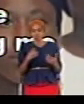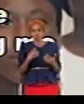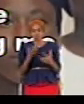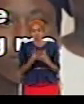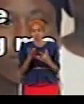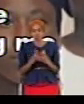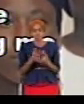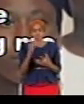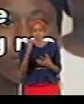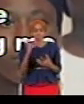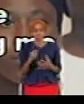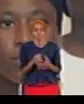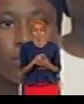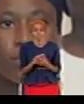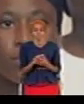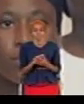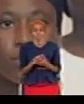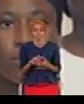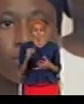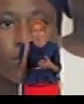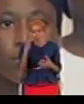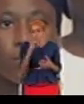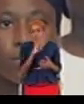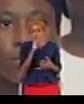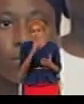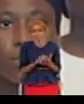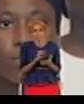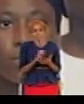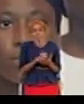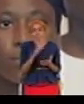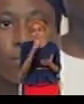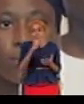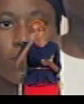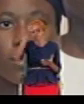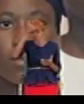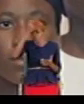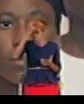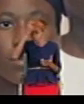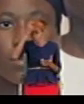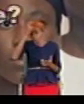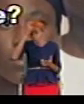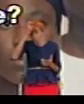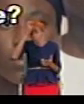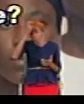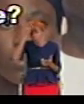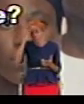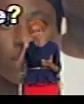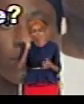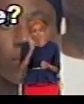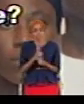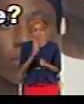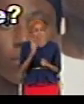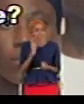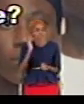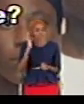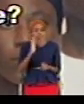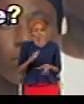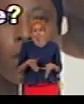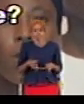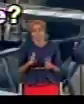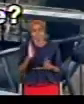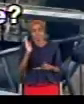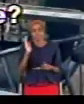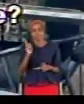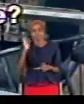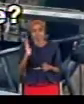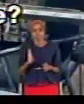me. Why is it at all devil? You just let God's